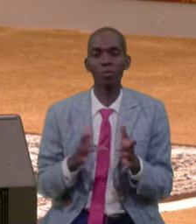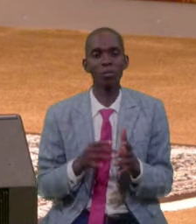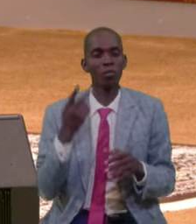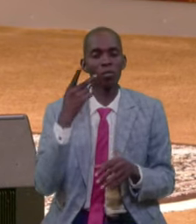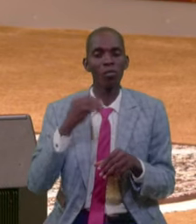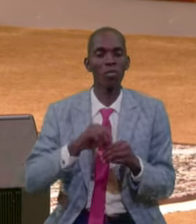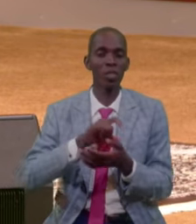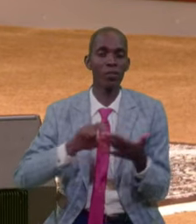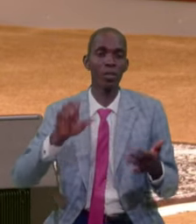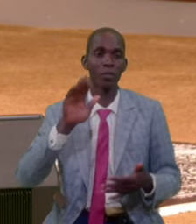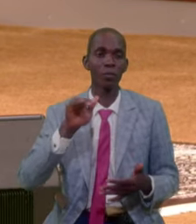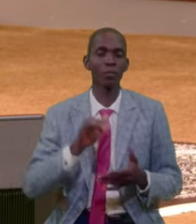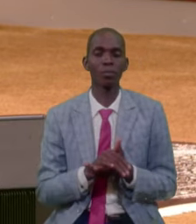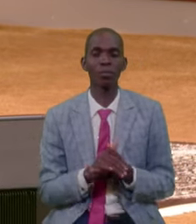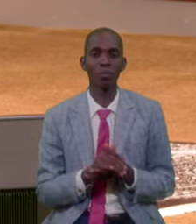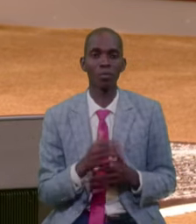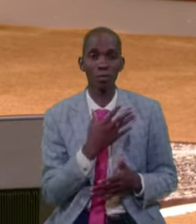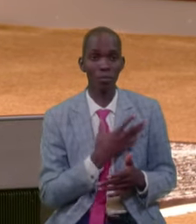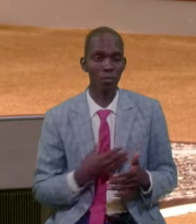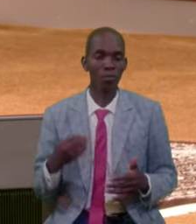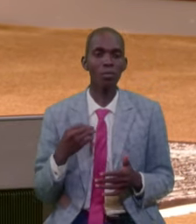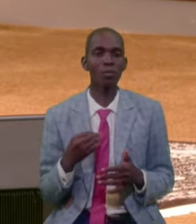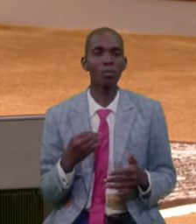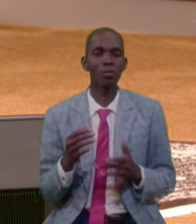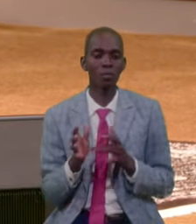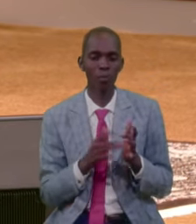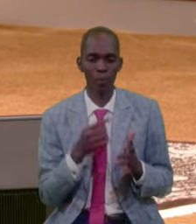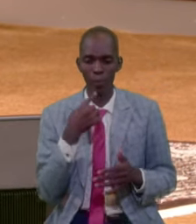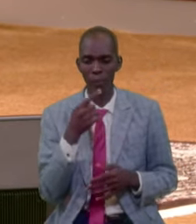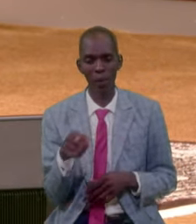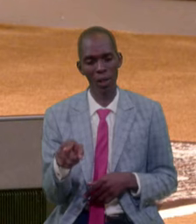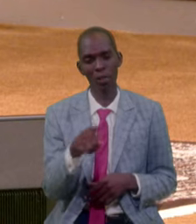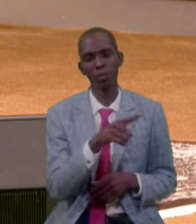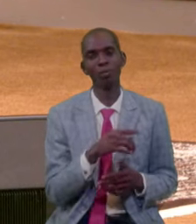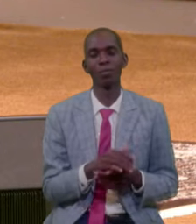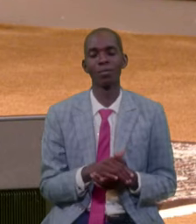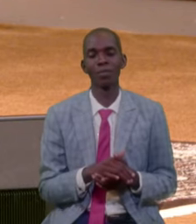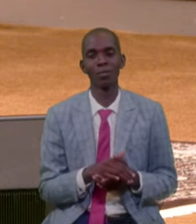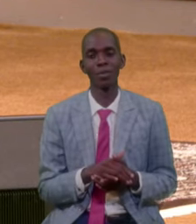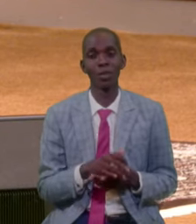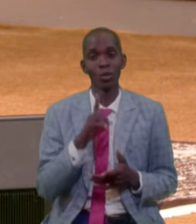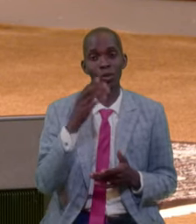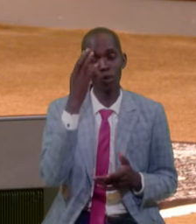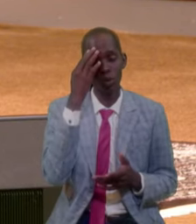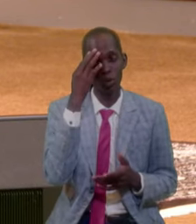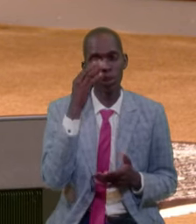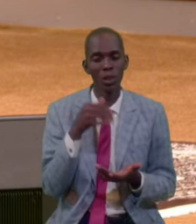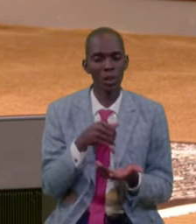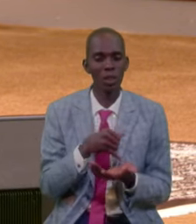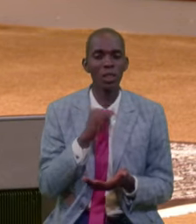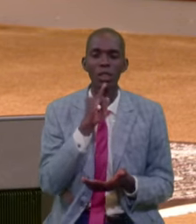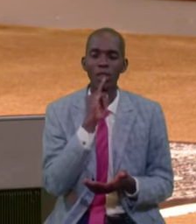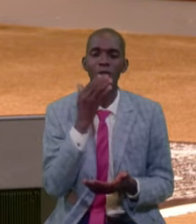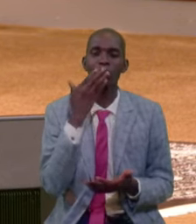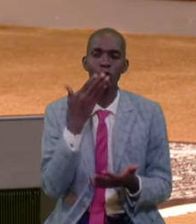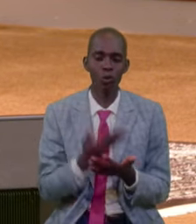verse 15 says, and he said unto them, you know, it's good to have Christ as